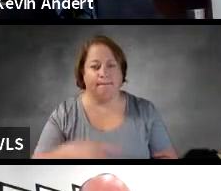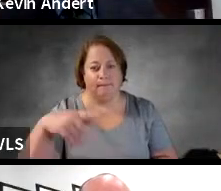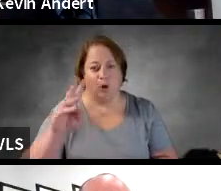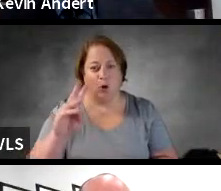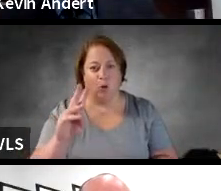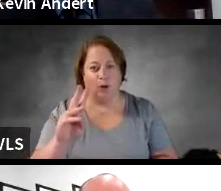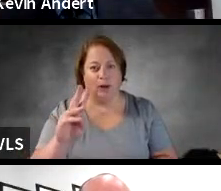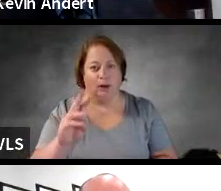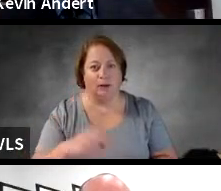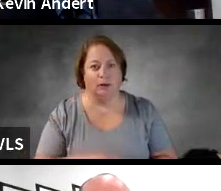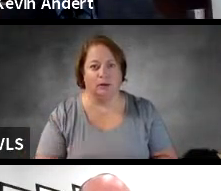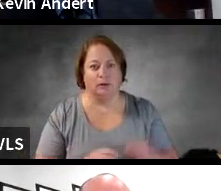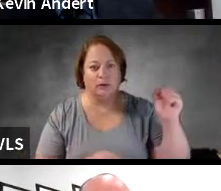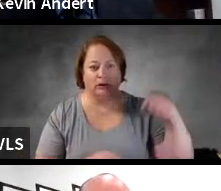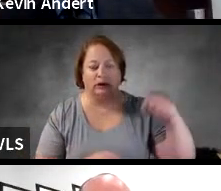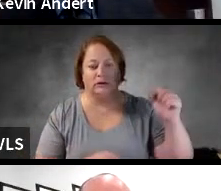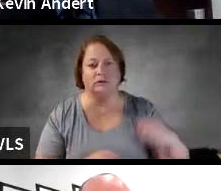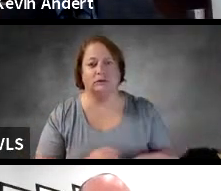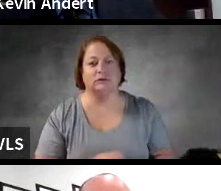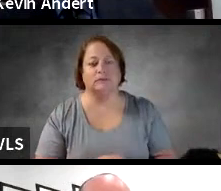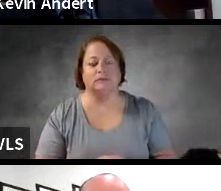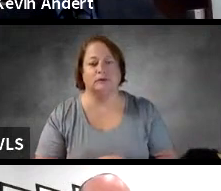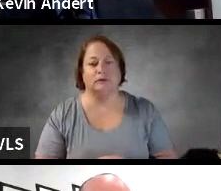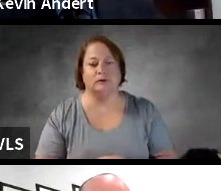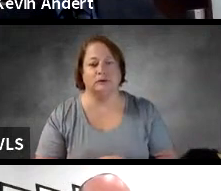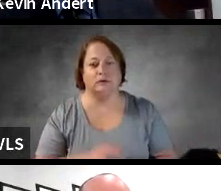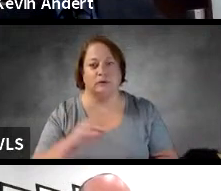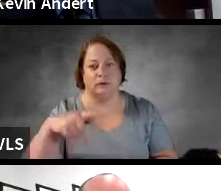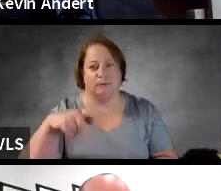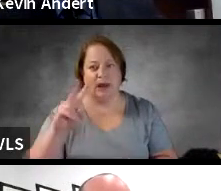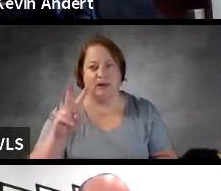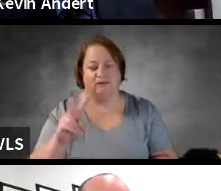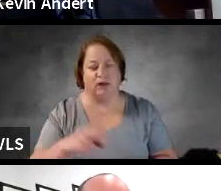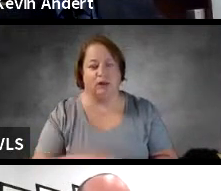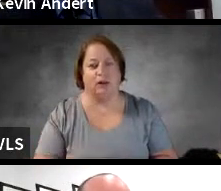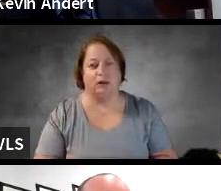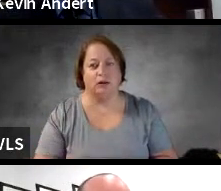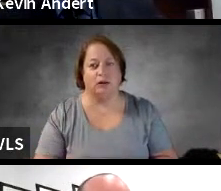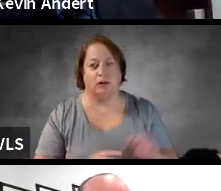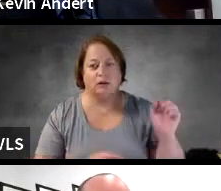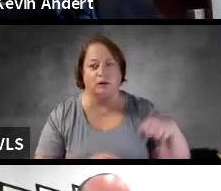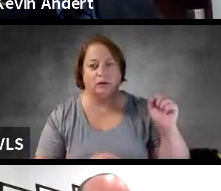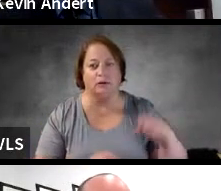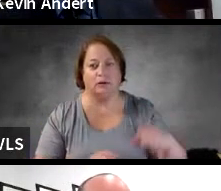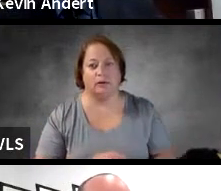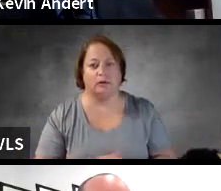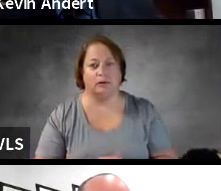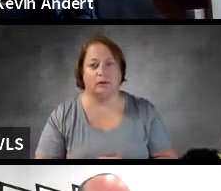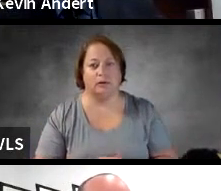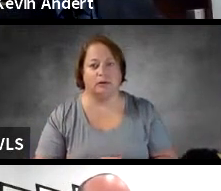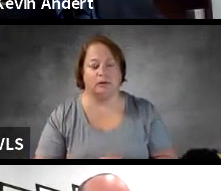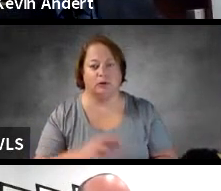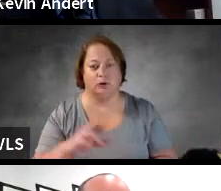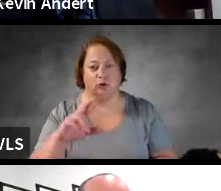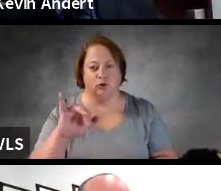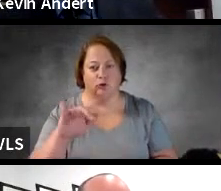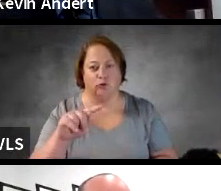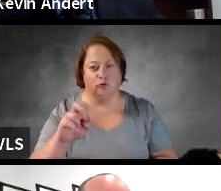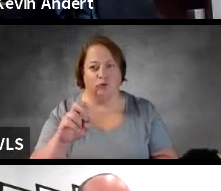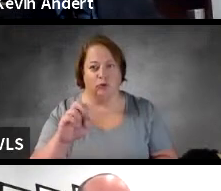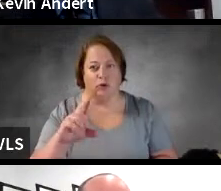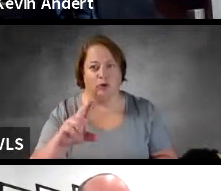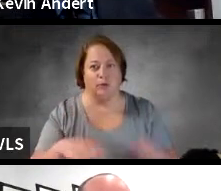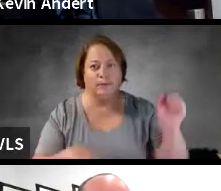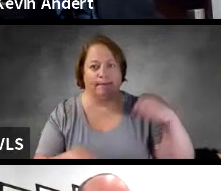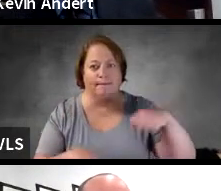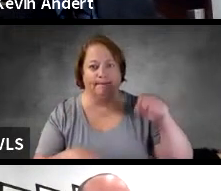Parkway? Yes. Pattonville? Yes. Ridner?